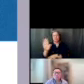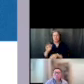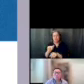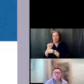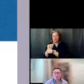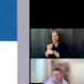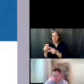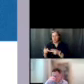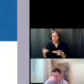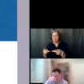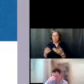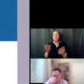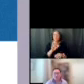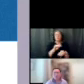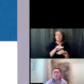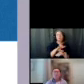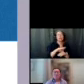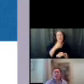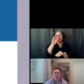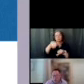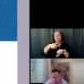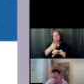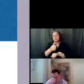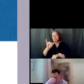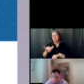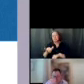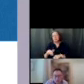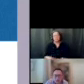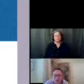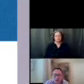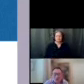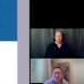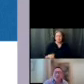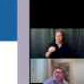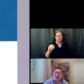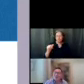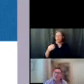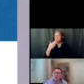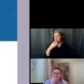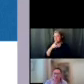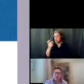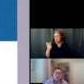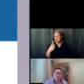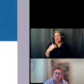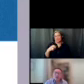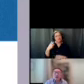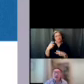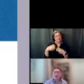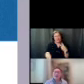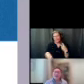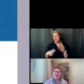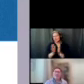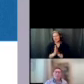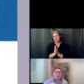for them on how to start it? Yeah, well, yeah, no, that's such a good question, and a difficult one at times.